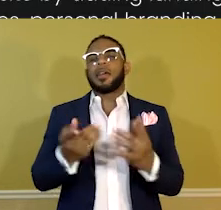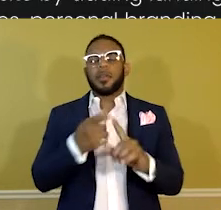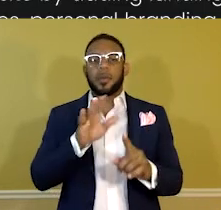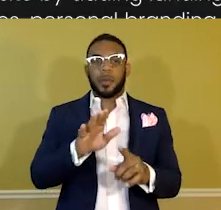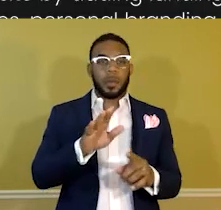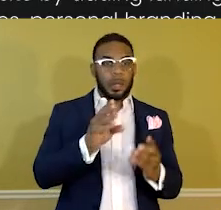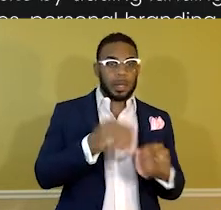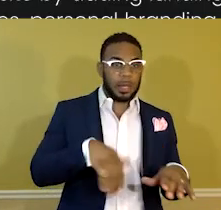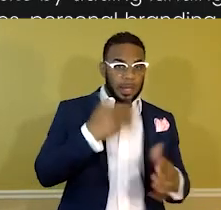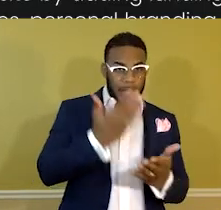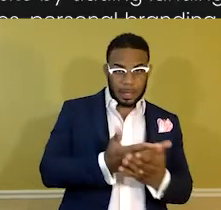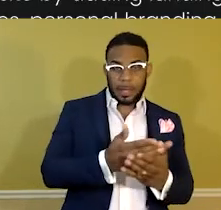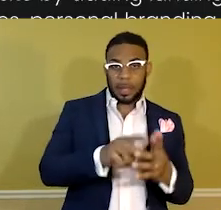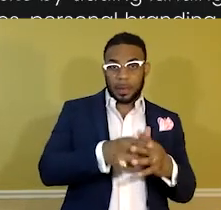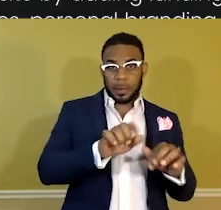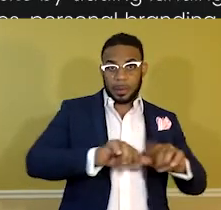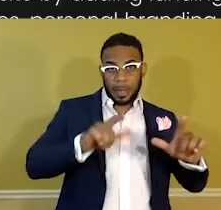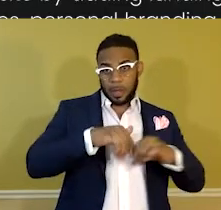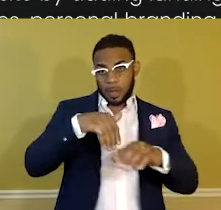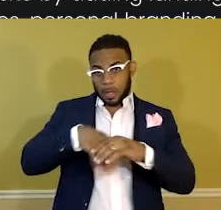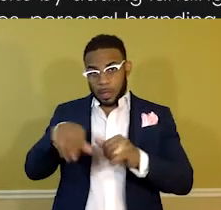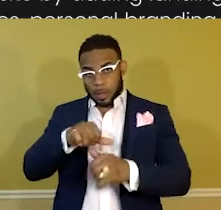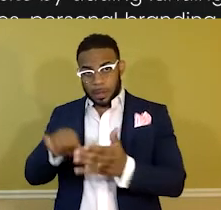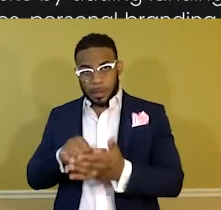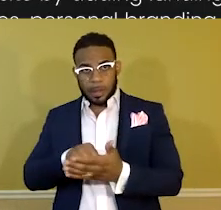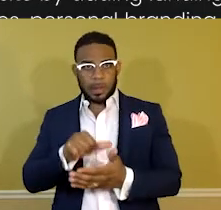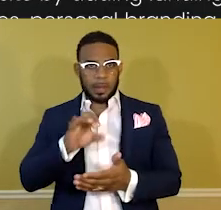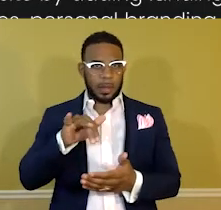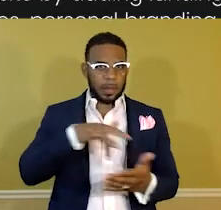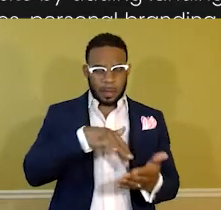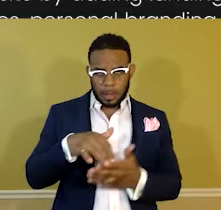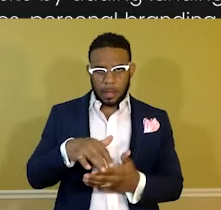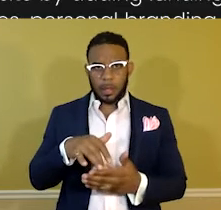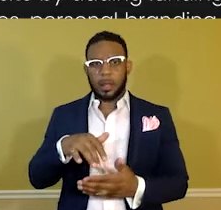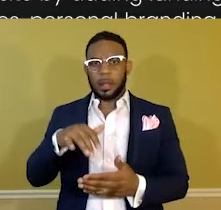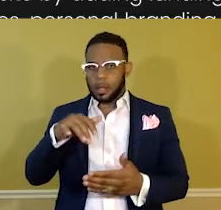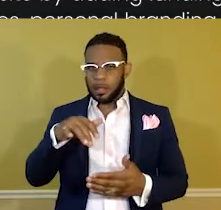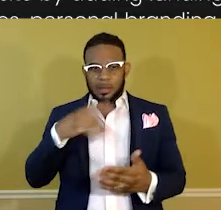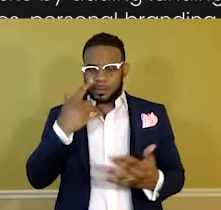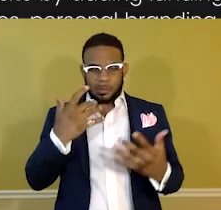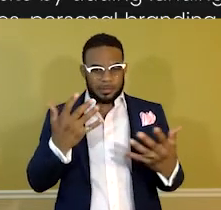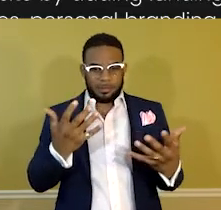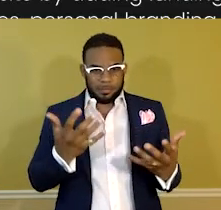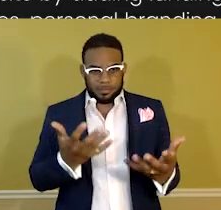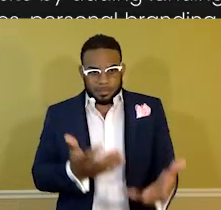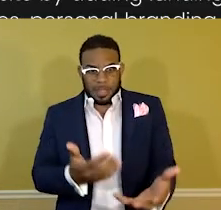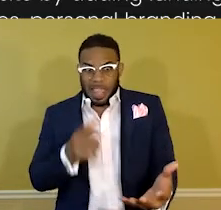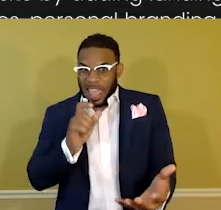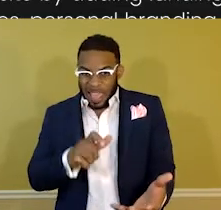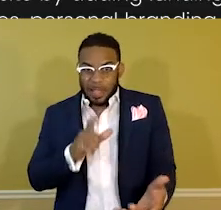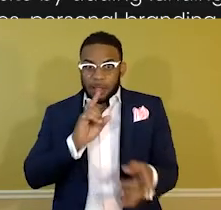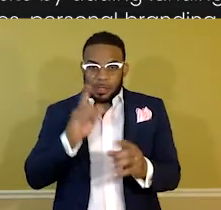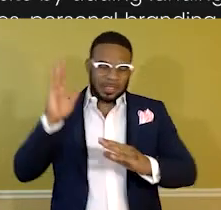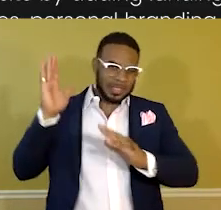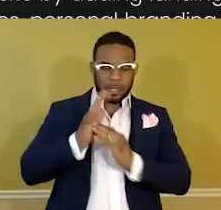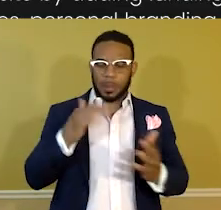your landing page to your interior pages being your case studies, um, your portfolio is just, I mean, it has to be top